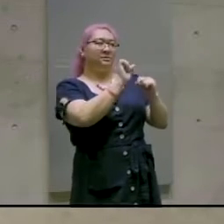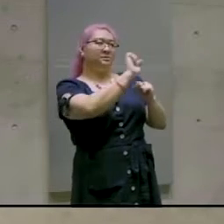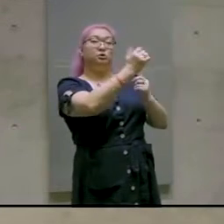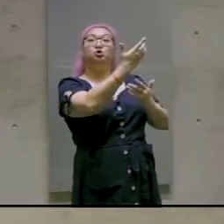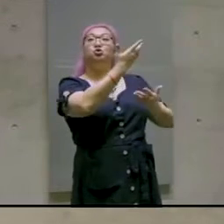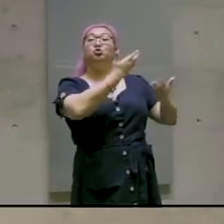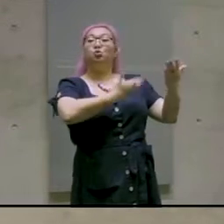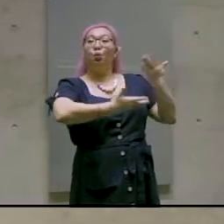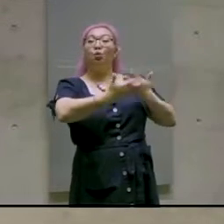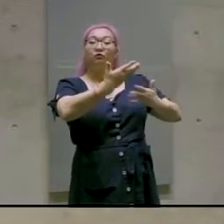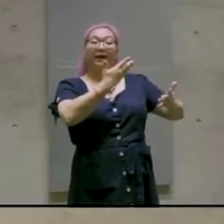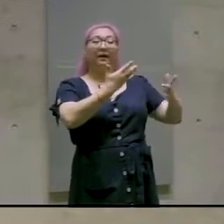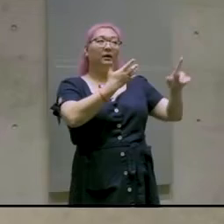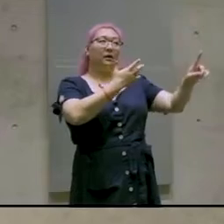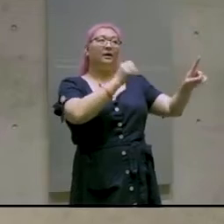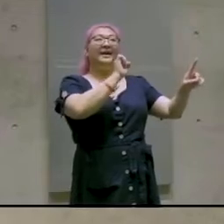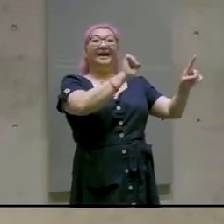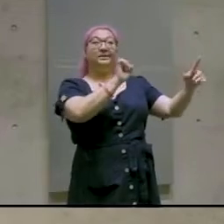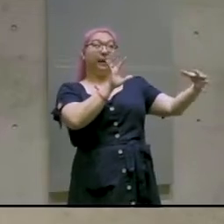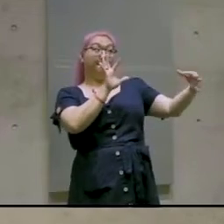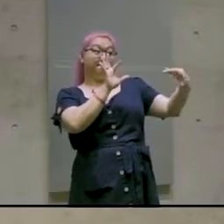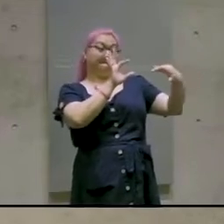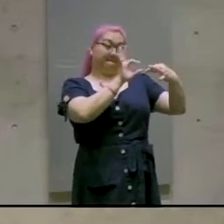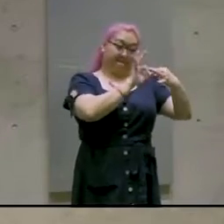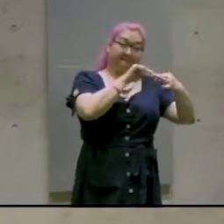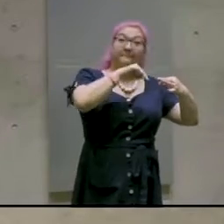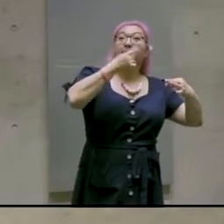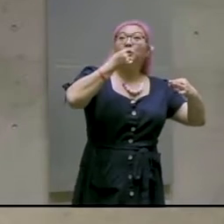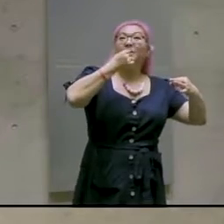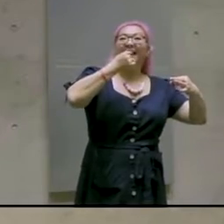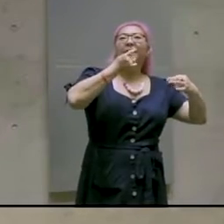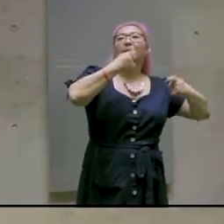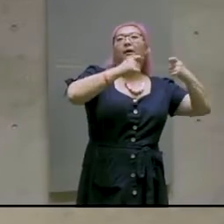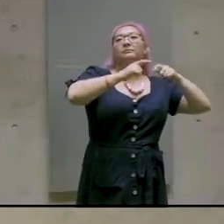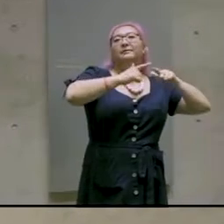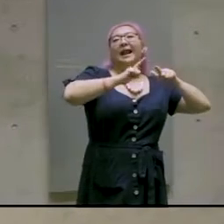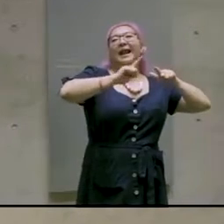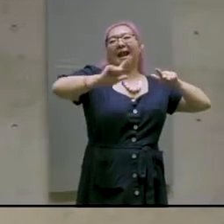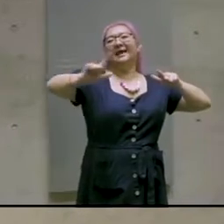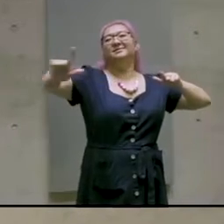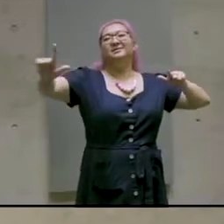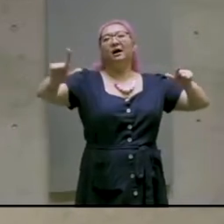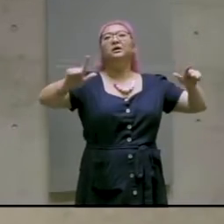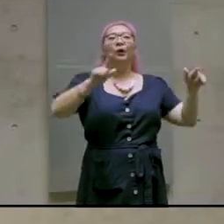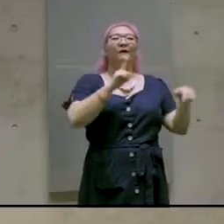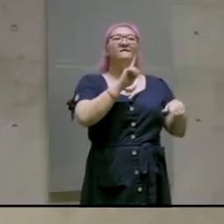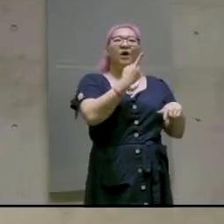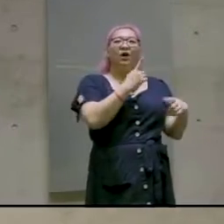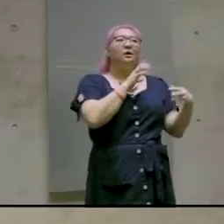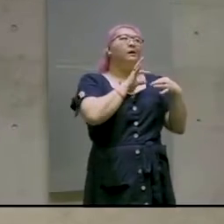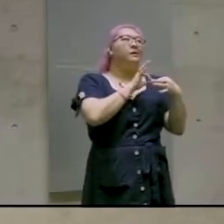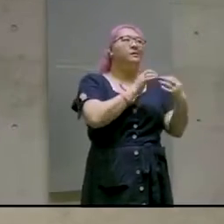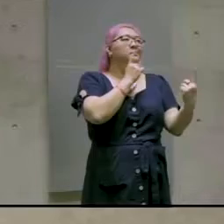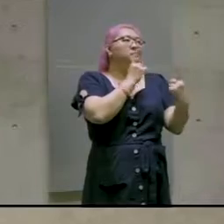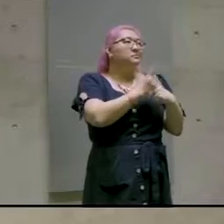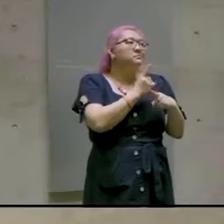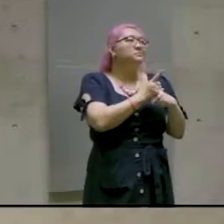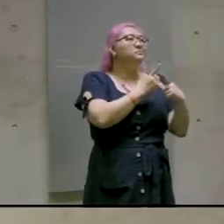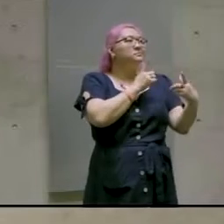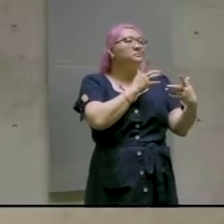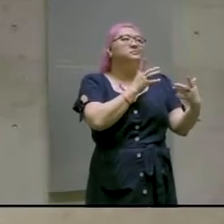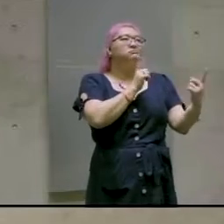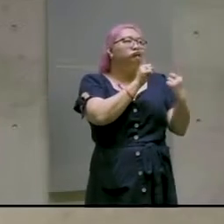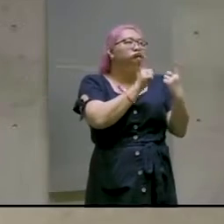that was training the player to kind of get used to kind of reading text when interacting with these officers and the basic kind of exploration and conversation loop in doing